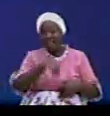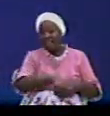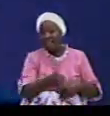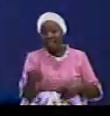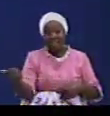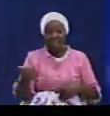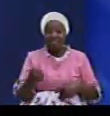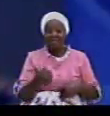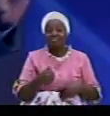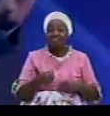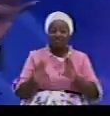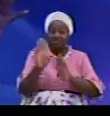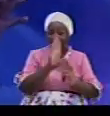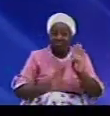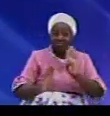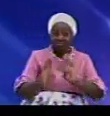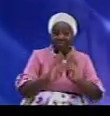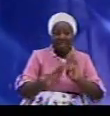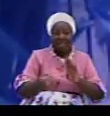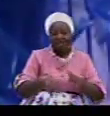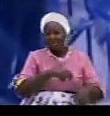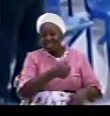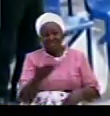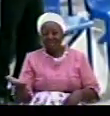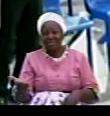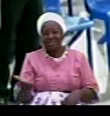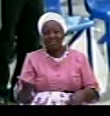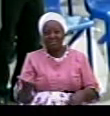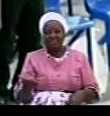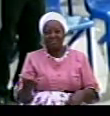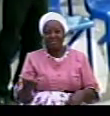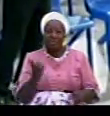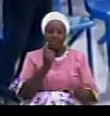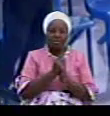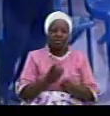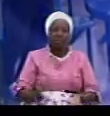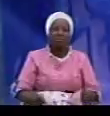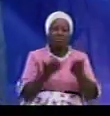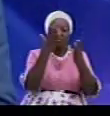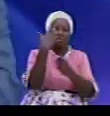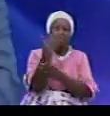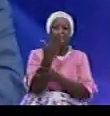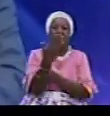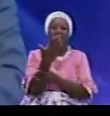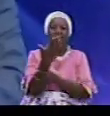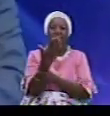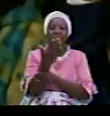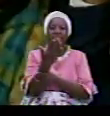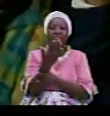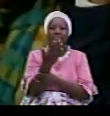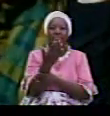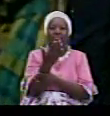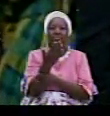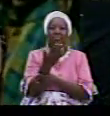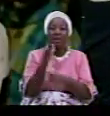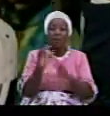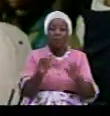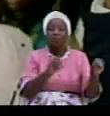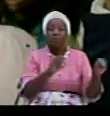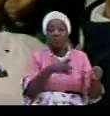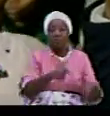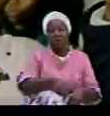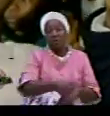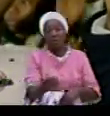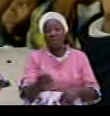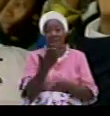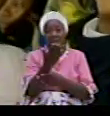infirmity, whatever, just raise up your hand. Leave the other hand at the place where